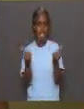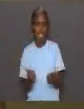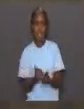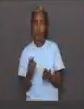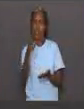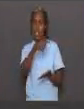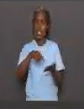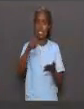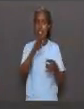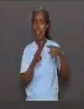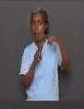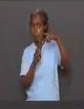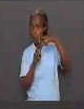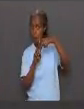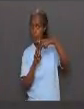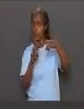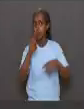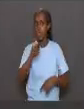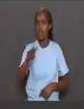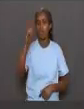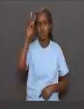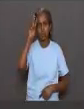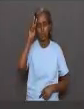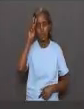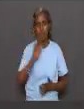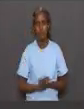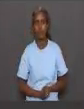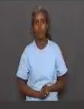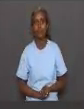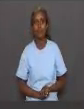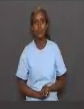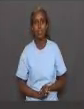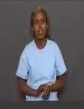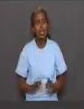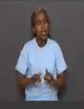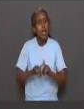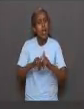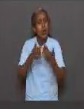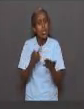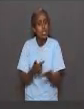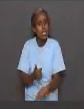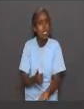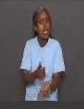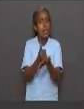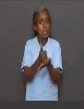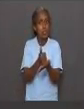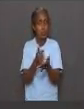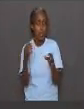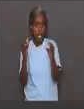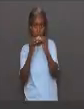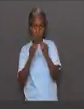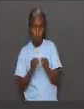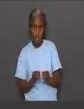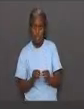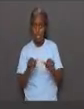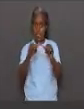circle is pi r squared. How will this help us to calculate